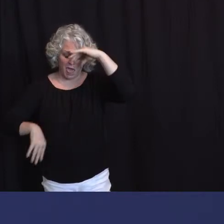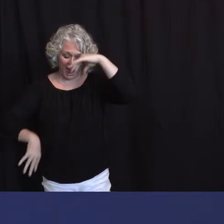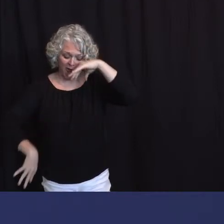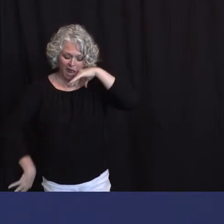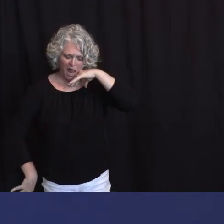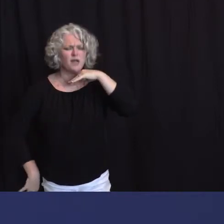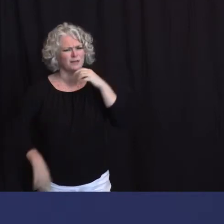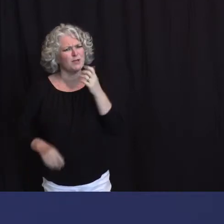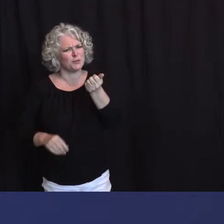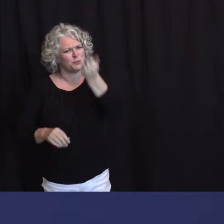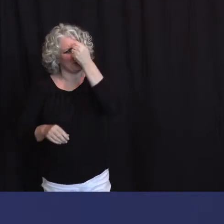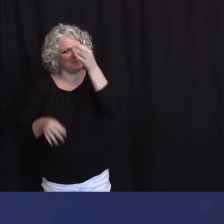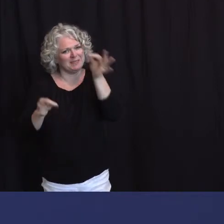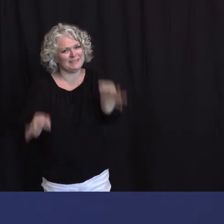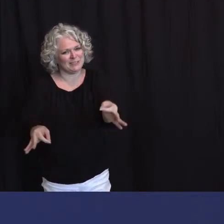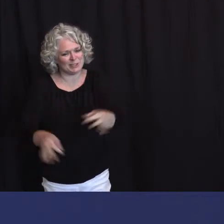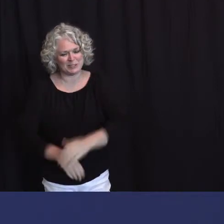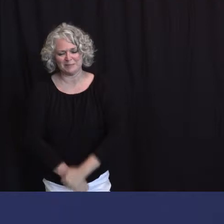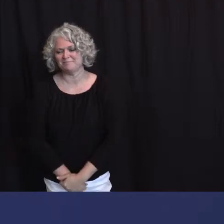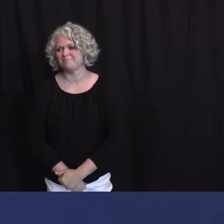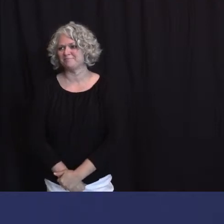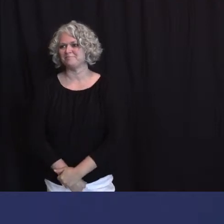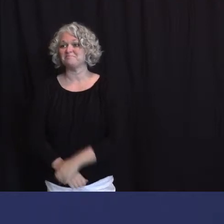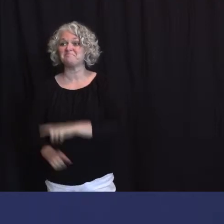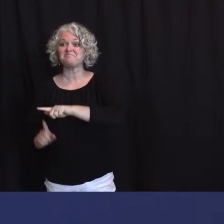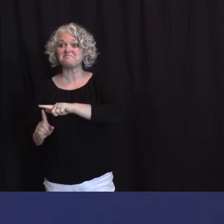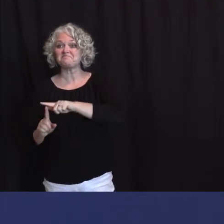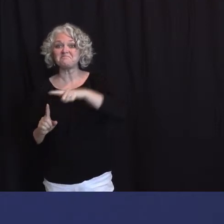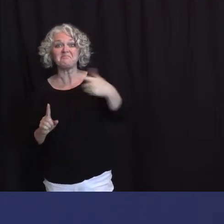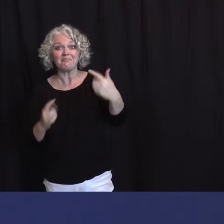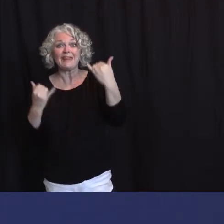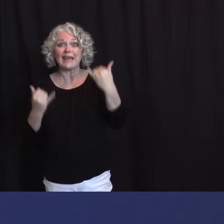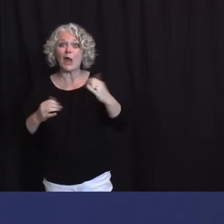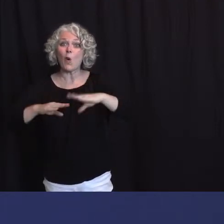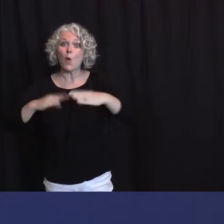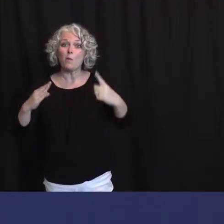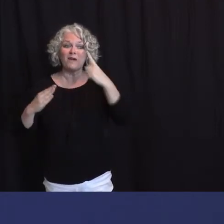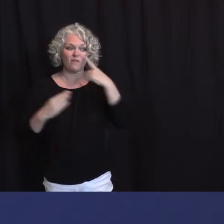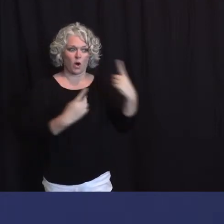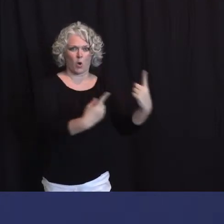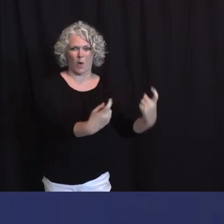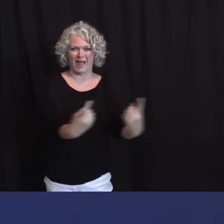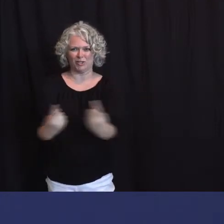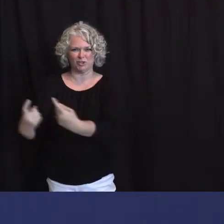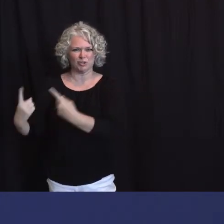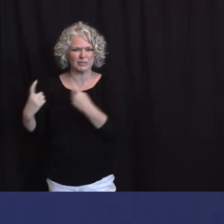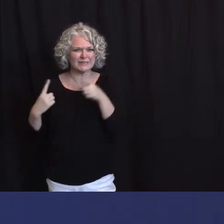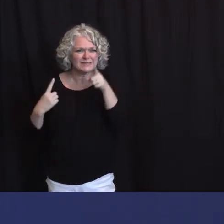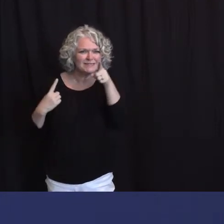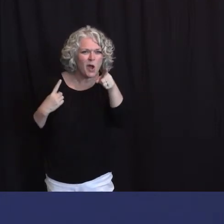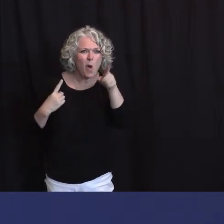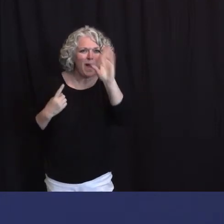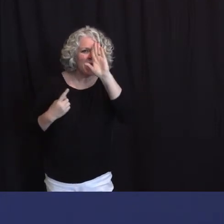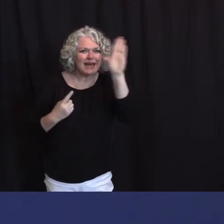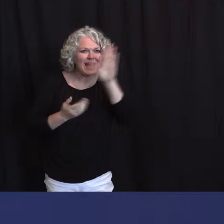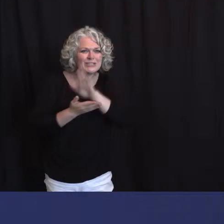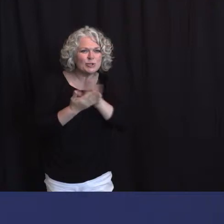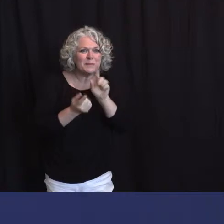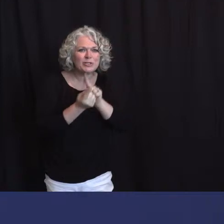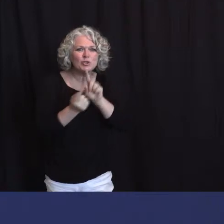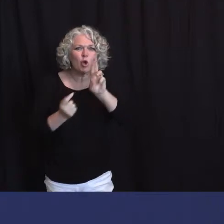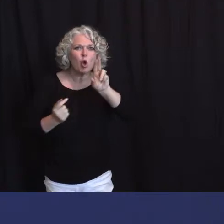folks. With that, we'll start over here. Mike, that's you, right? Before Mike gets to bat, Ruth, is that you? Nice to meet you, Ruth. We got